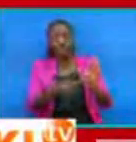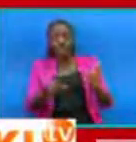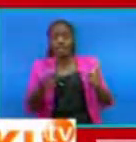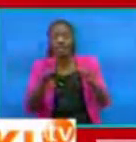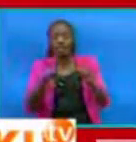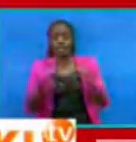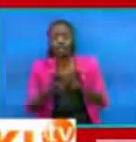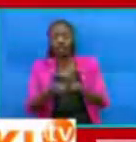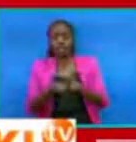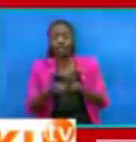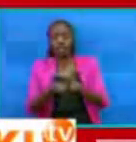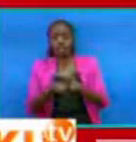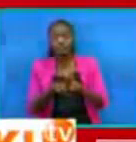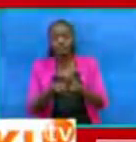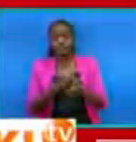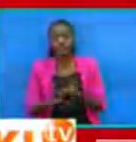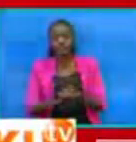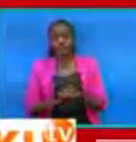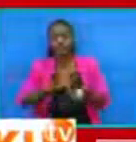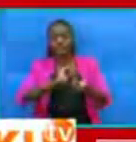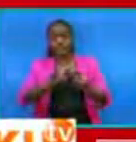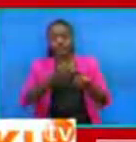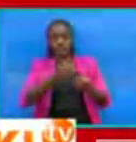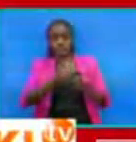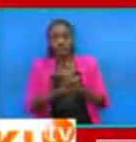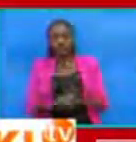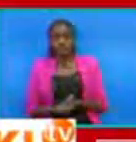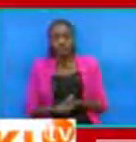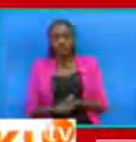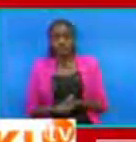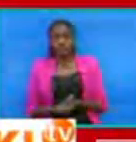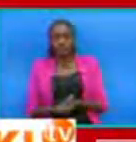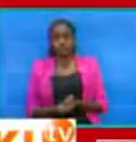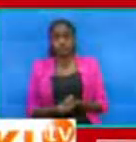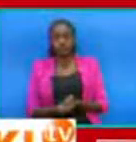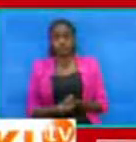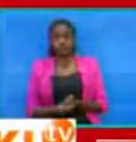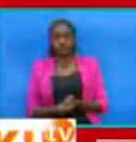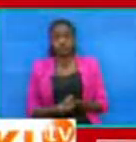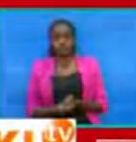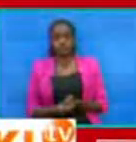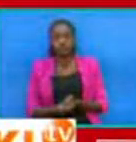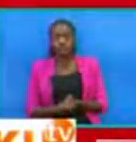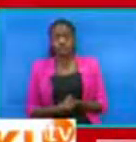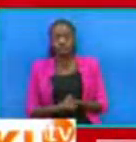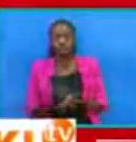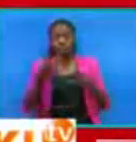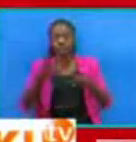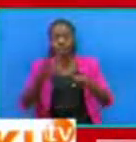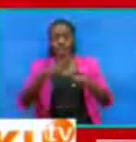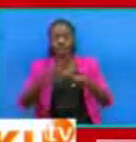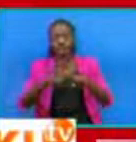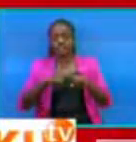now taking sports to the computer while we are seated.